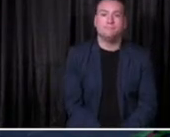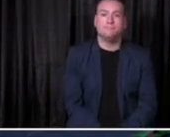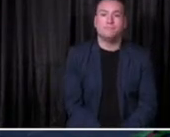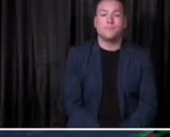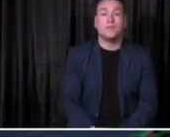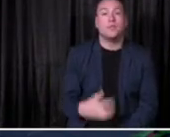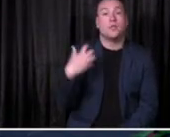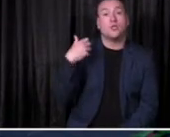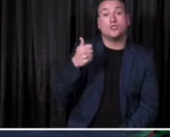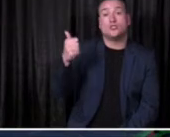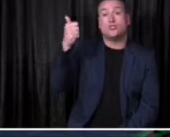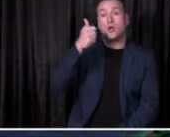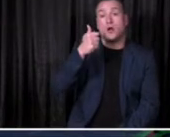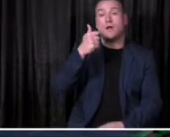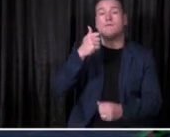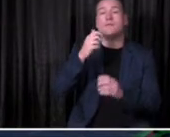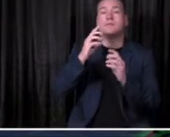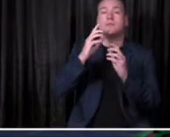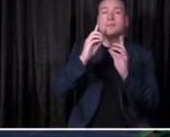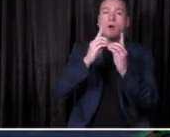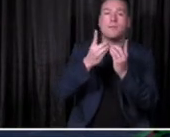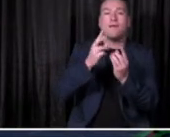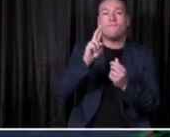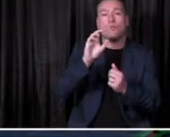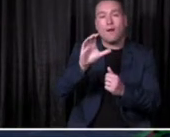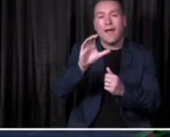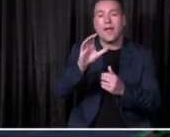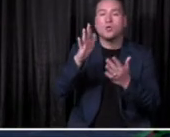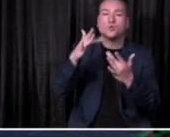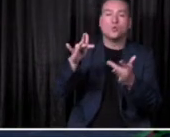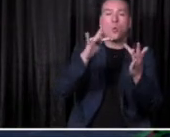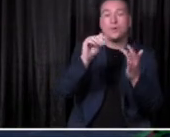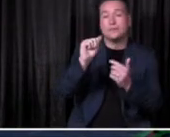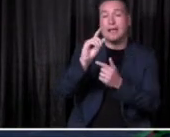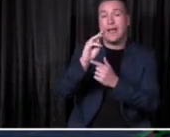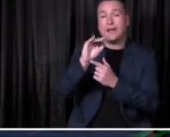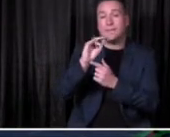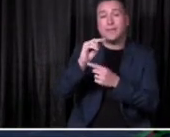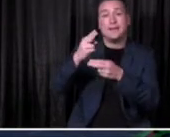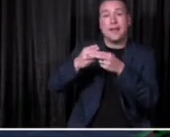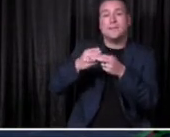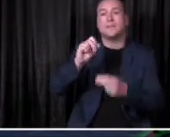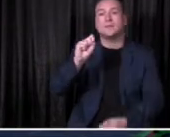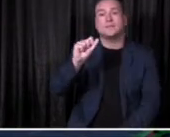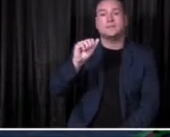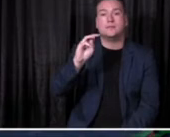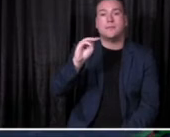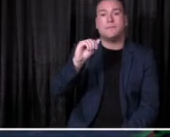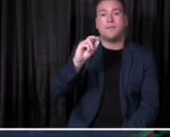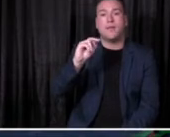Chair of the Department of Recreation, Parks, and Tourism Administration, Samantha Blackburn.